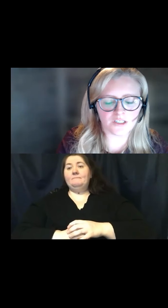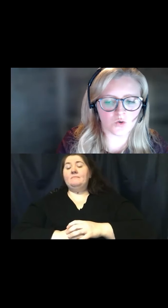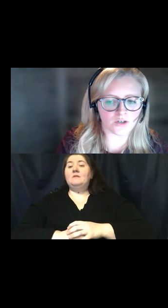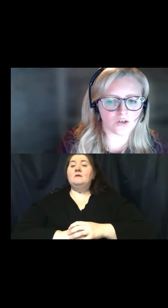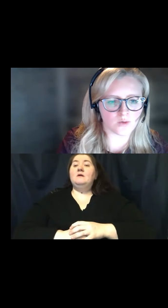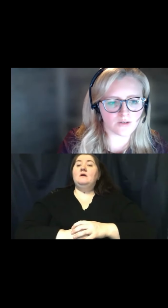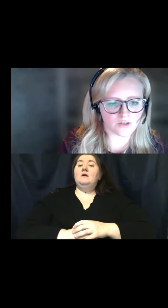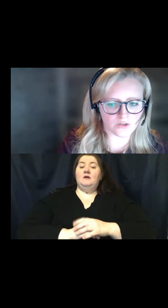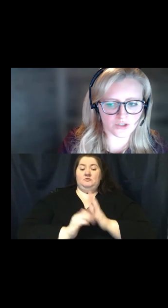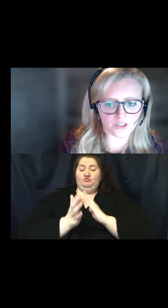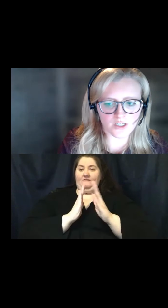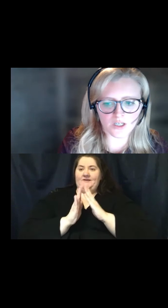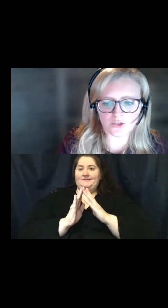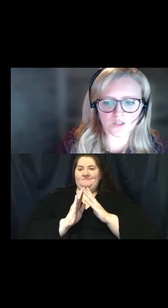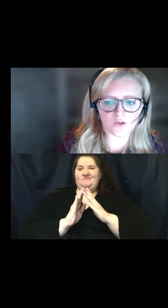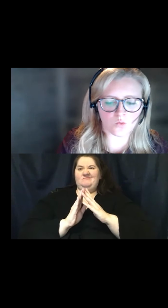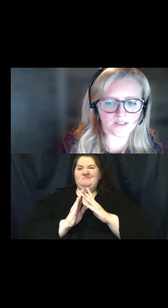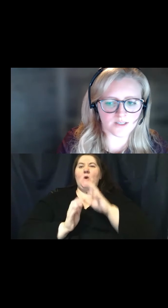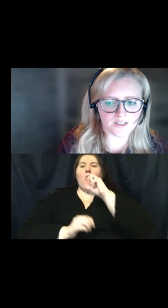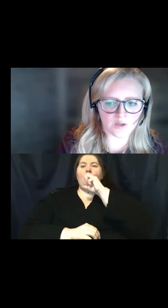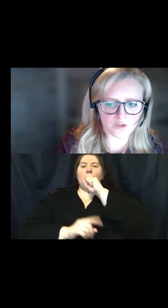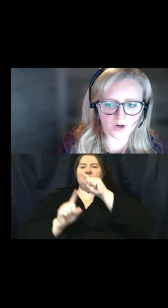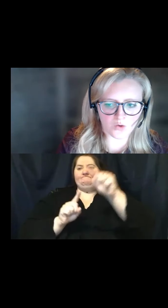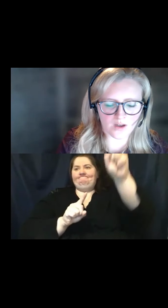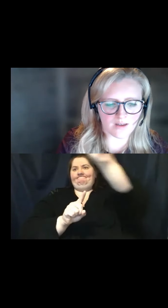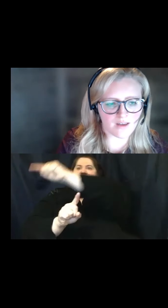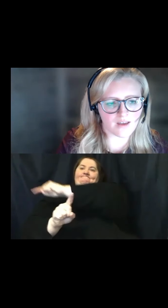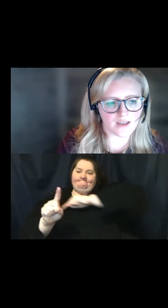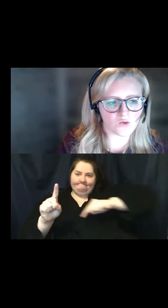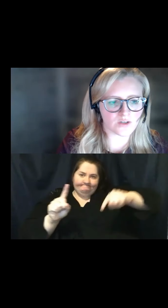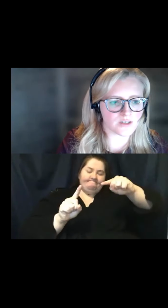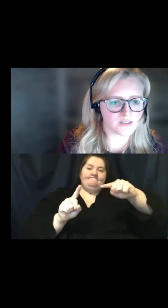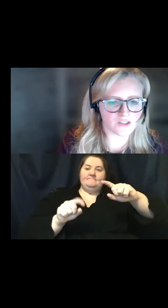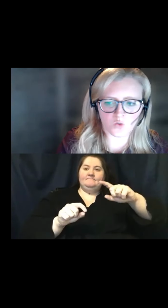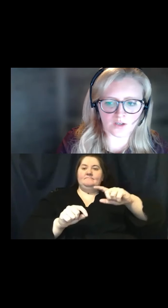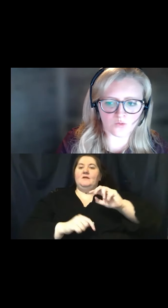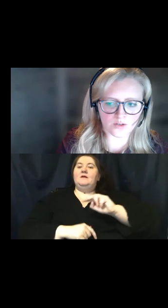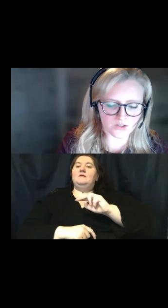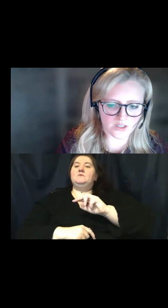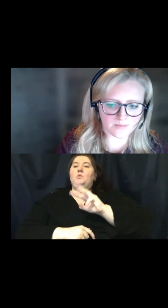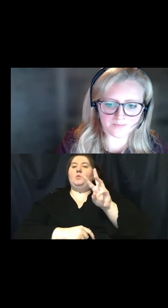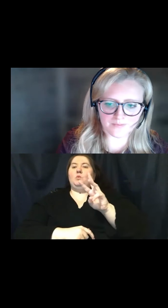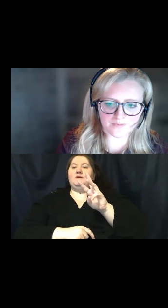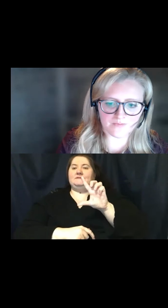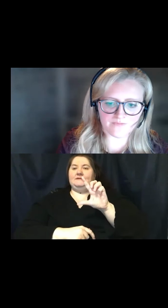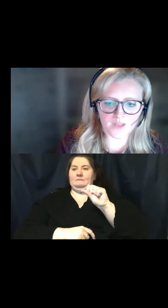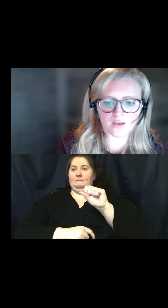Traffic would be detoured around the closure using Westlake Sammamish Parkway and Northeast 24th